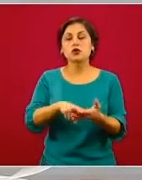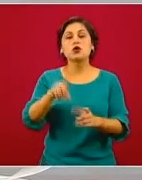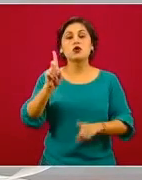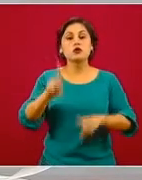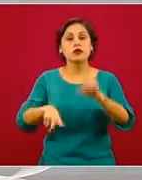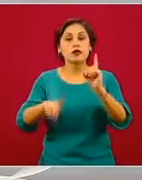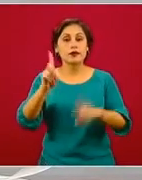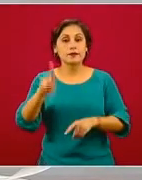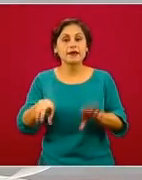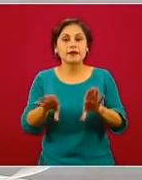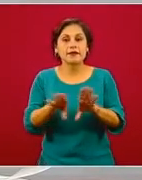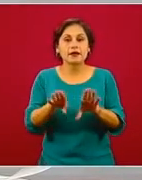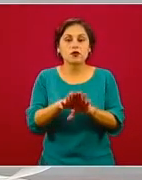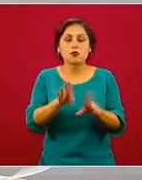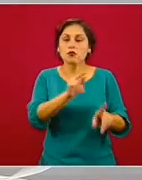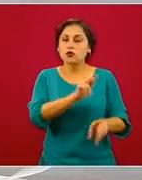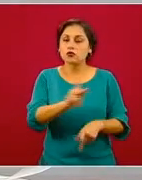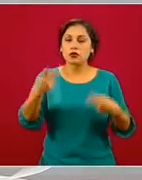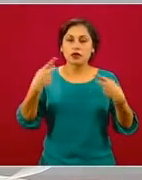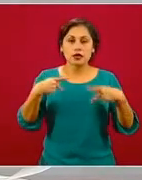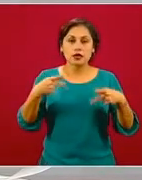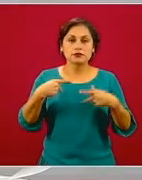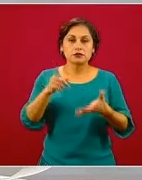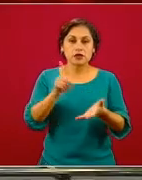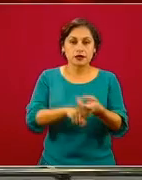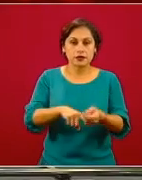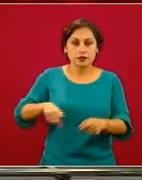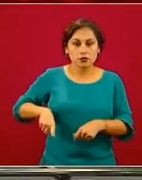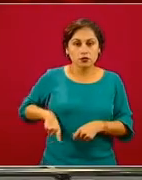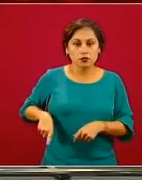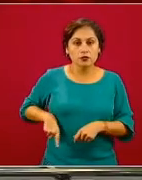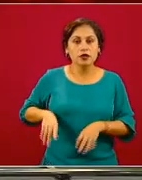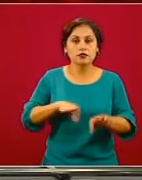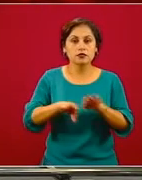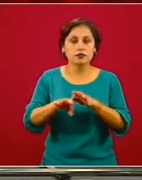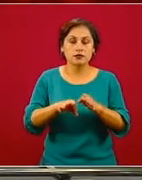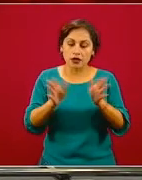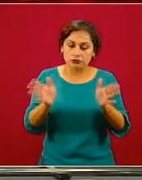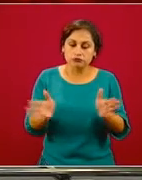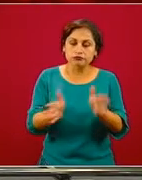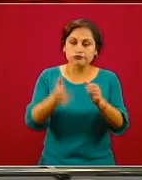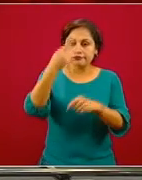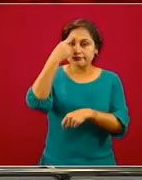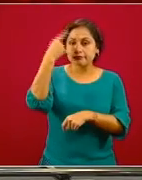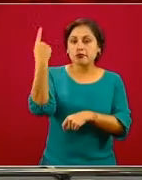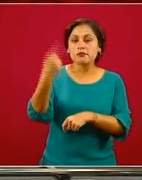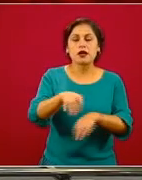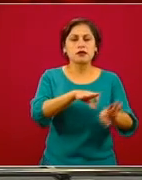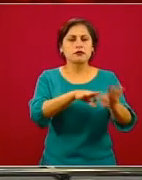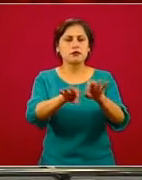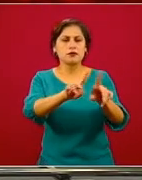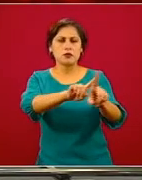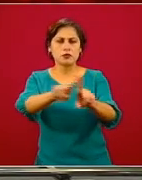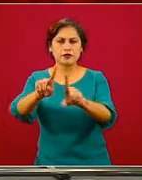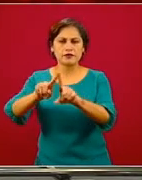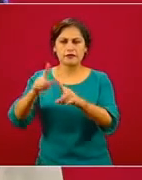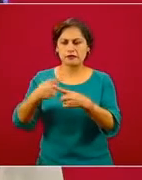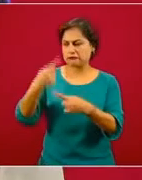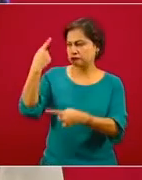the accomplishments that we've had in these respects in the country and in the city